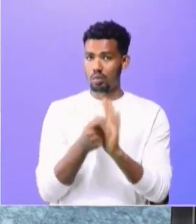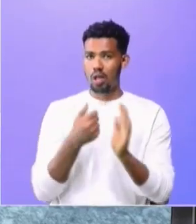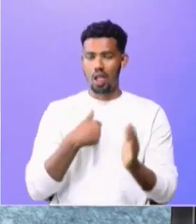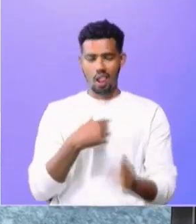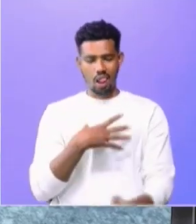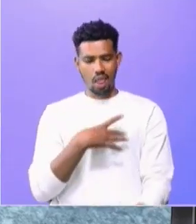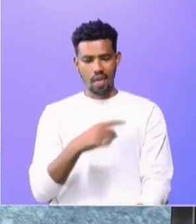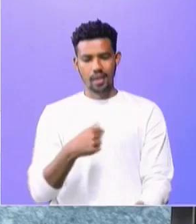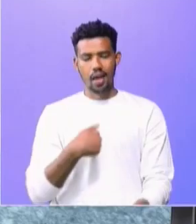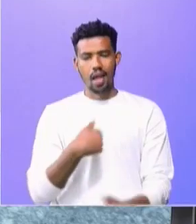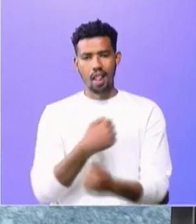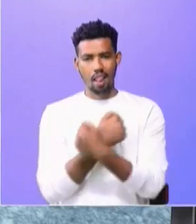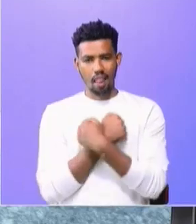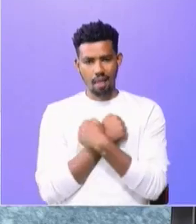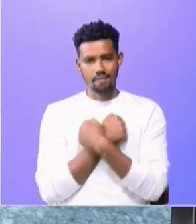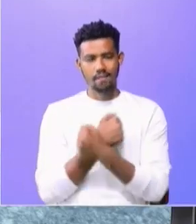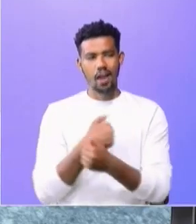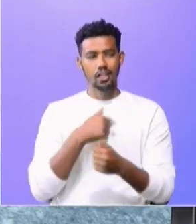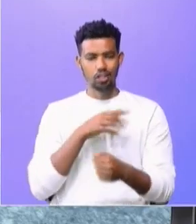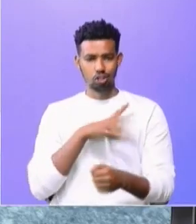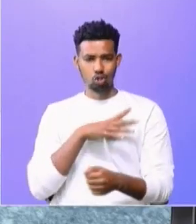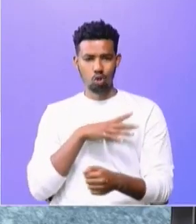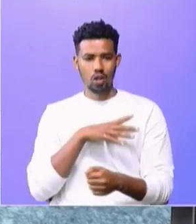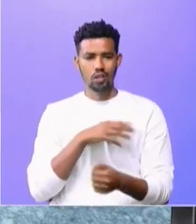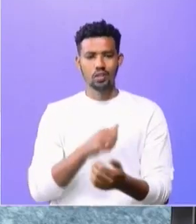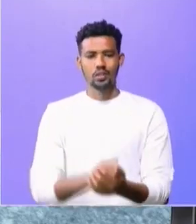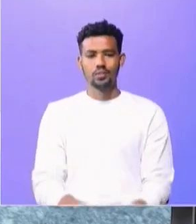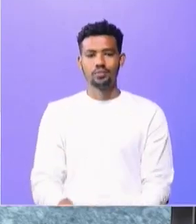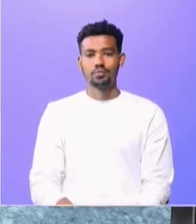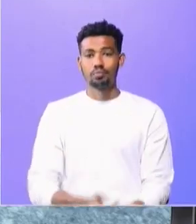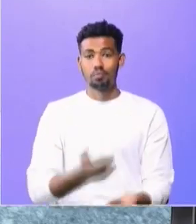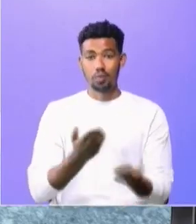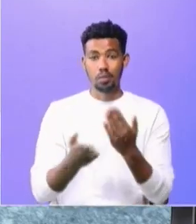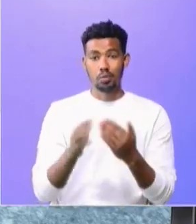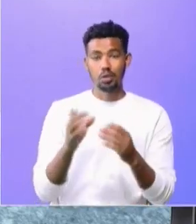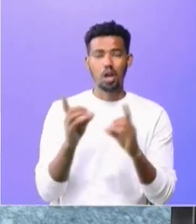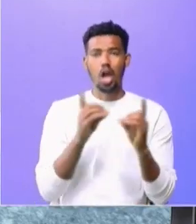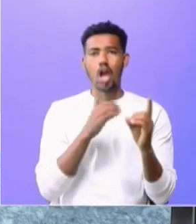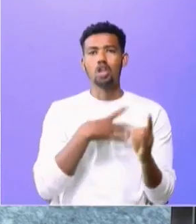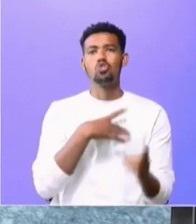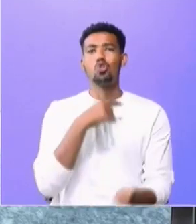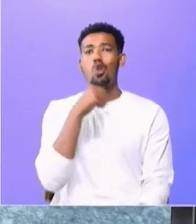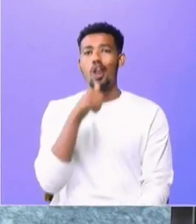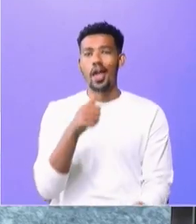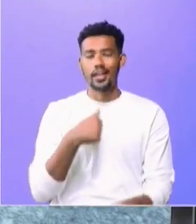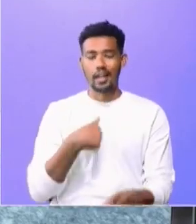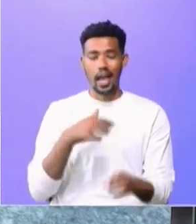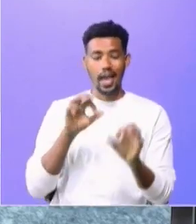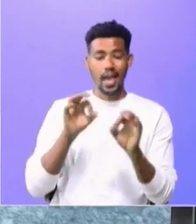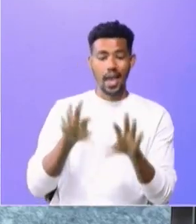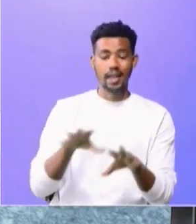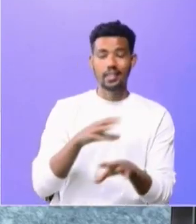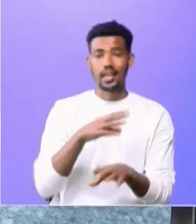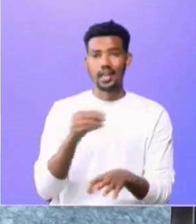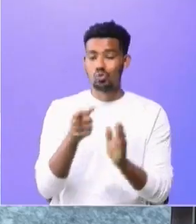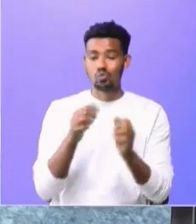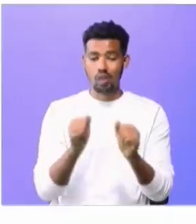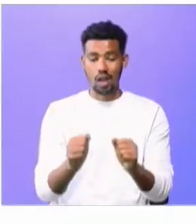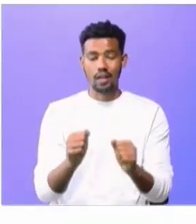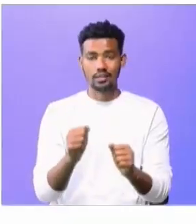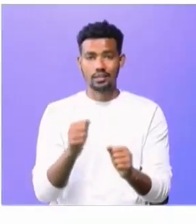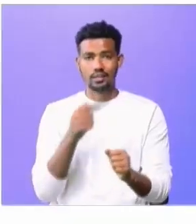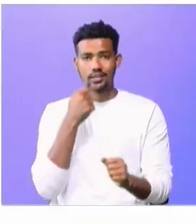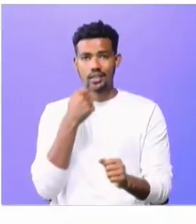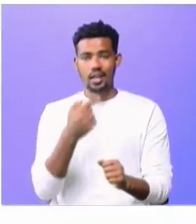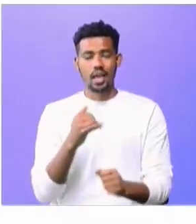love, I enjoy. What you don't like, for example, I don't like, I hate, and also I dislike.